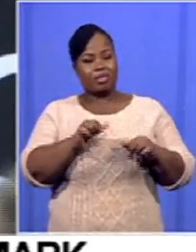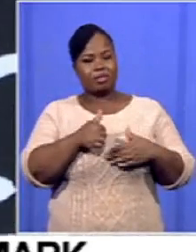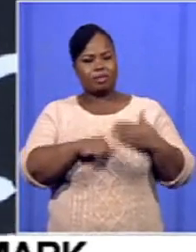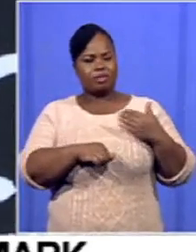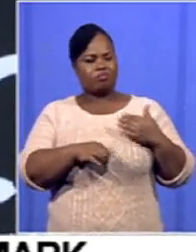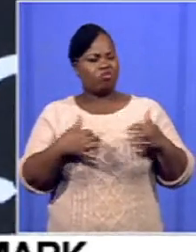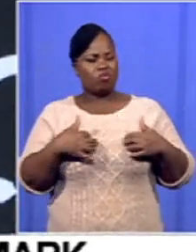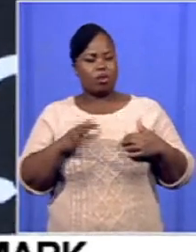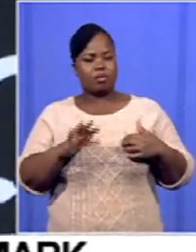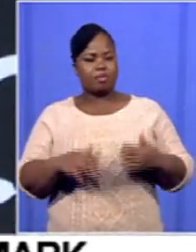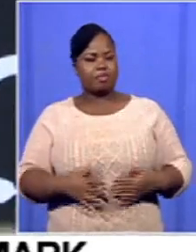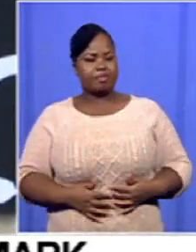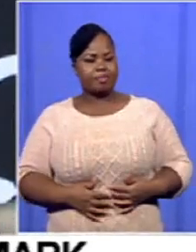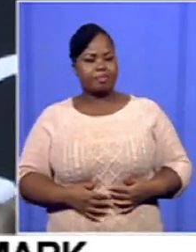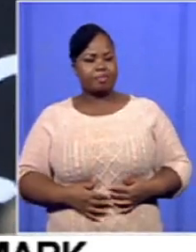that.